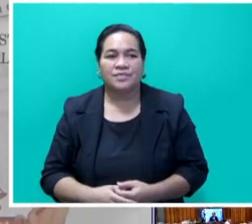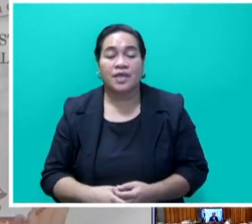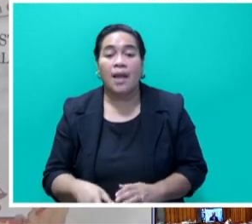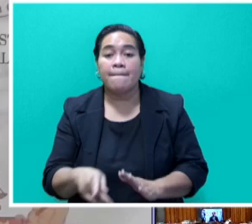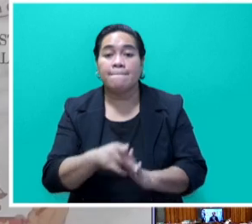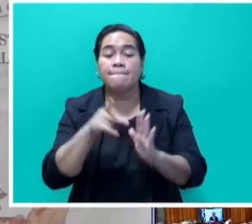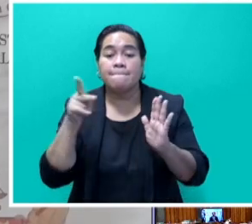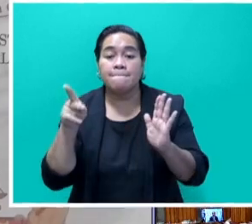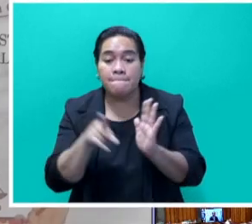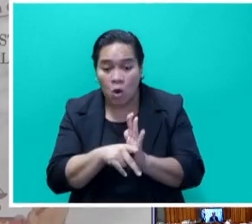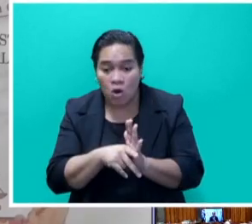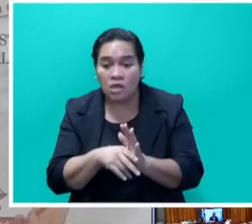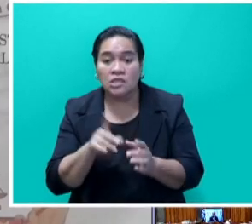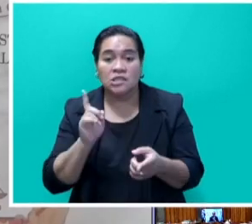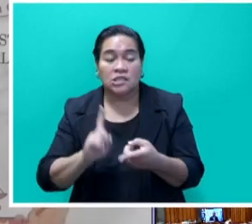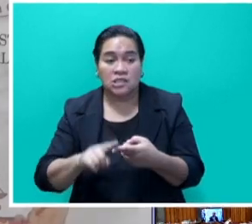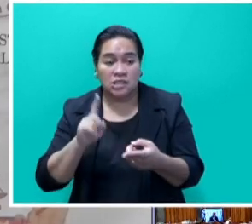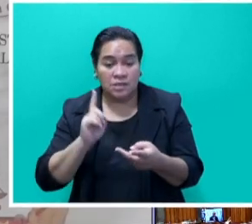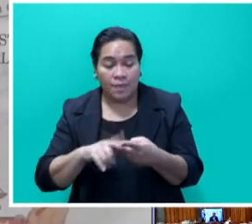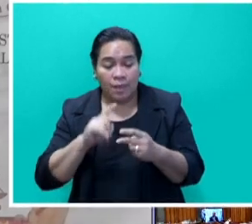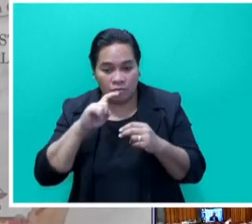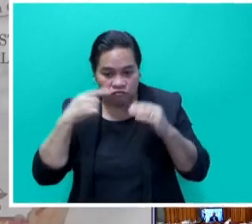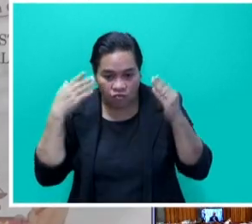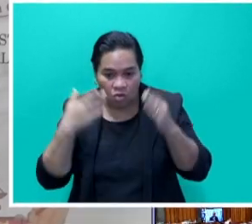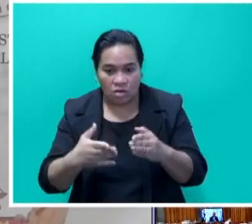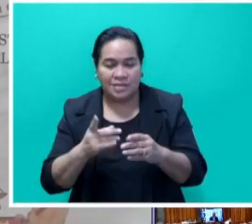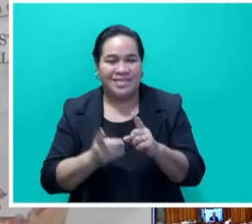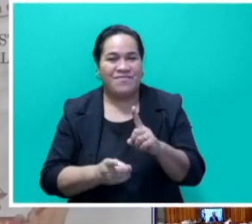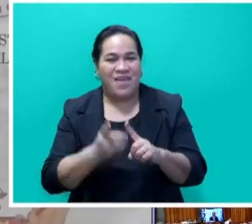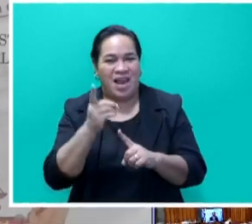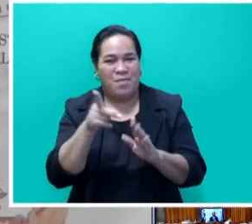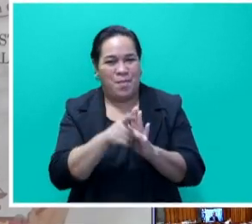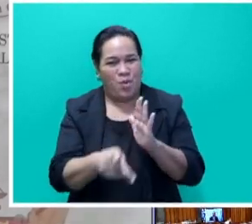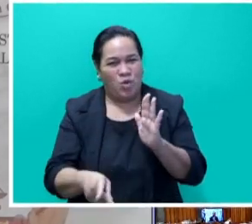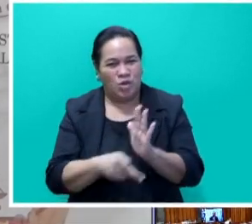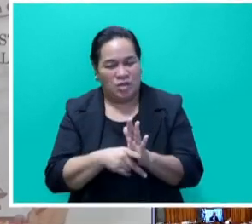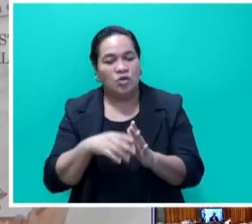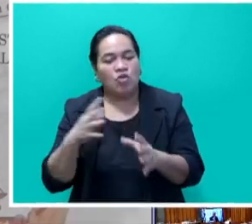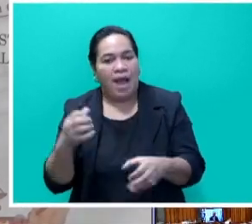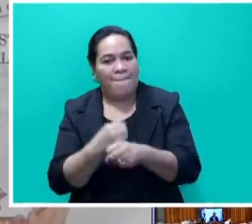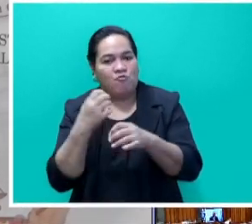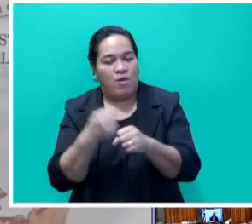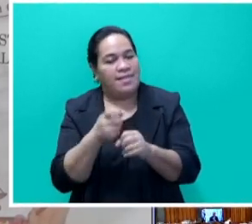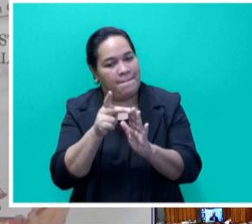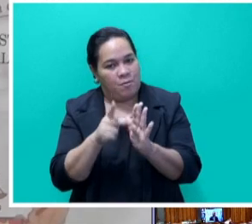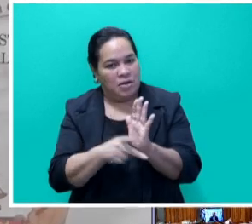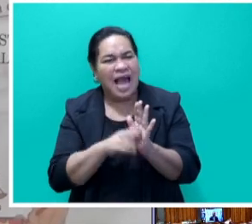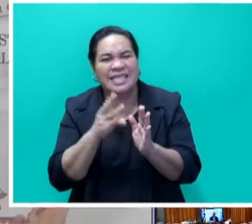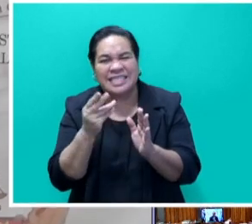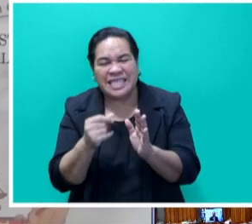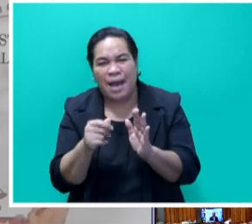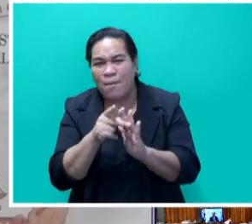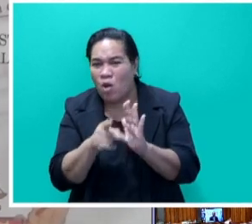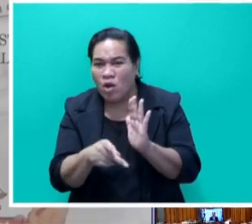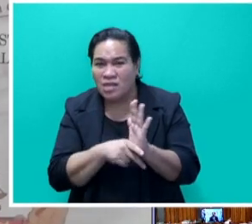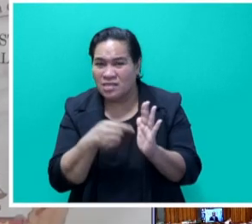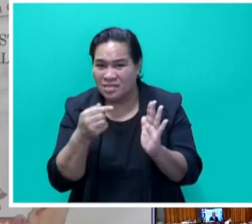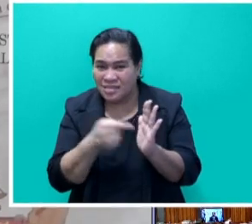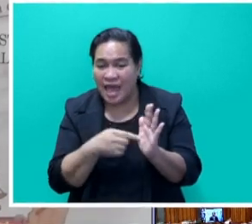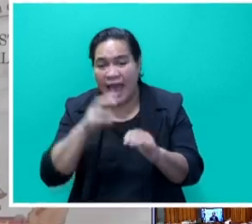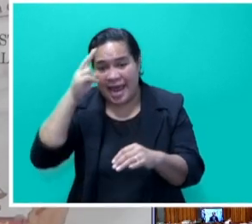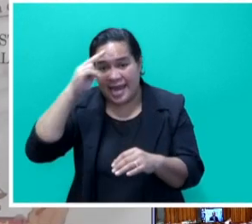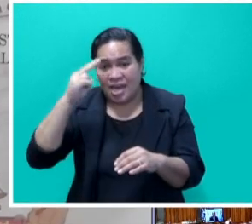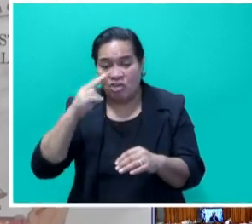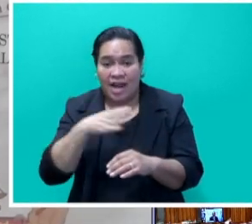Policies, it is also heavy focus on developing policies and continuing to upgrade policies. Some of the policies in place include the National